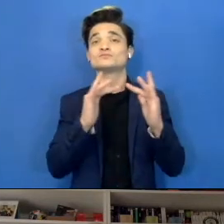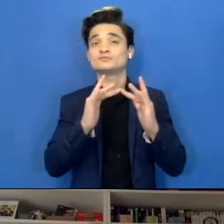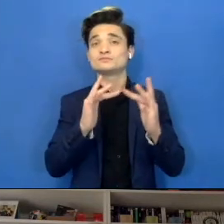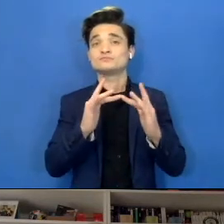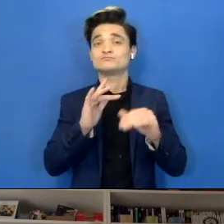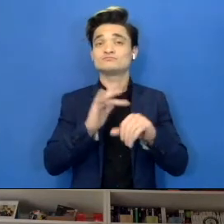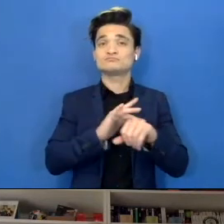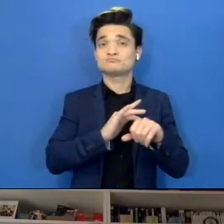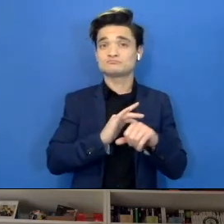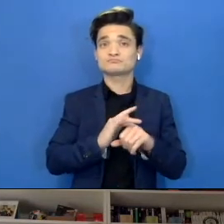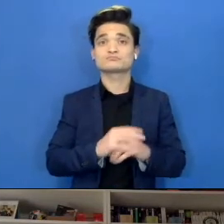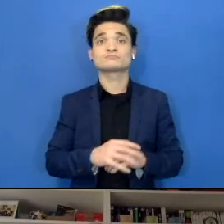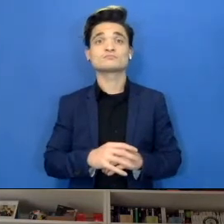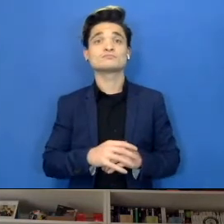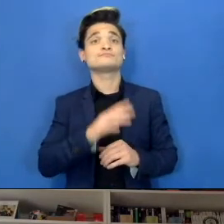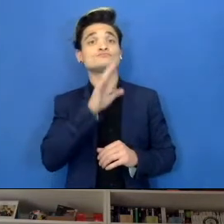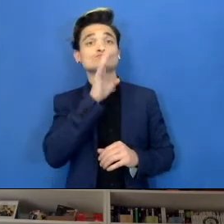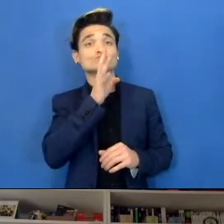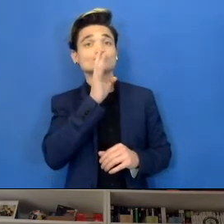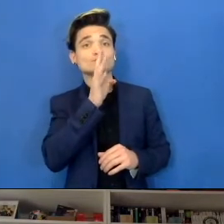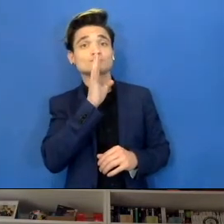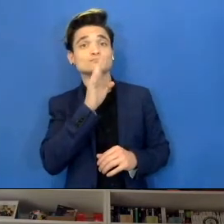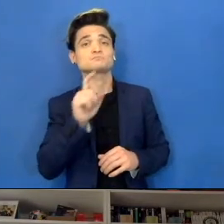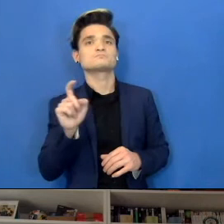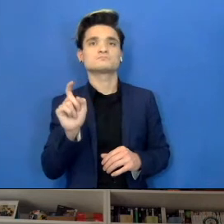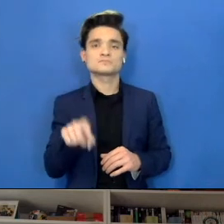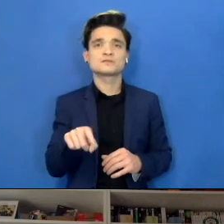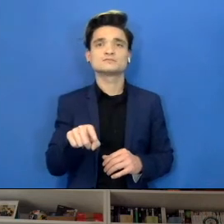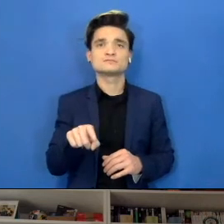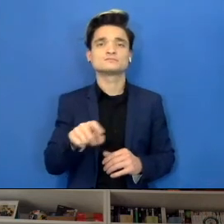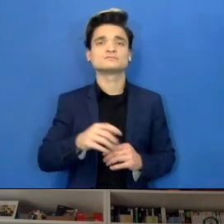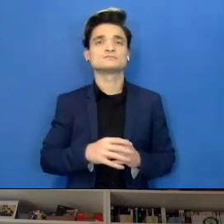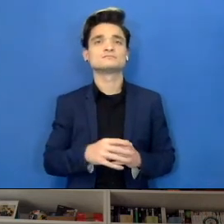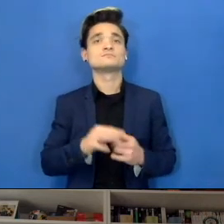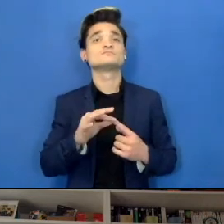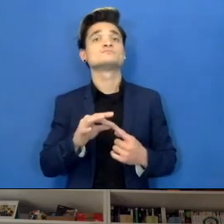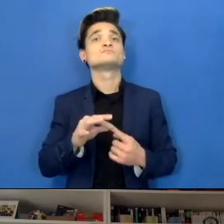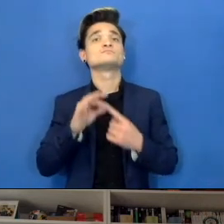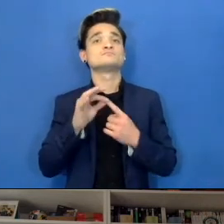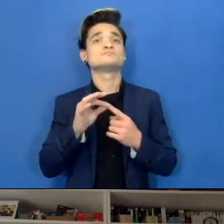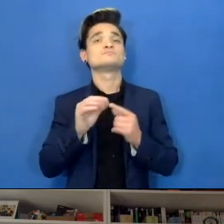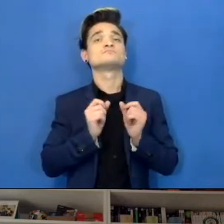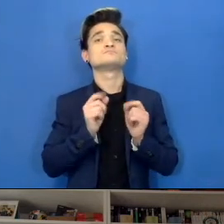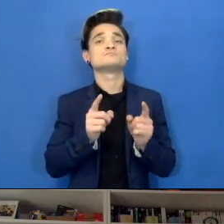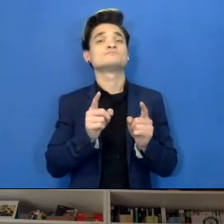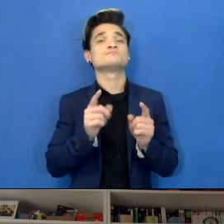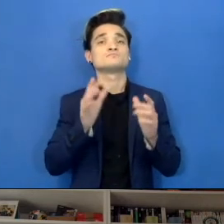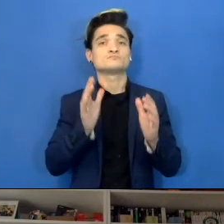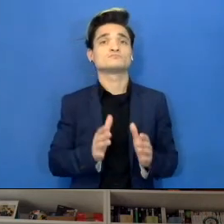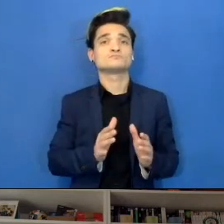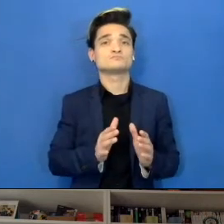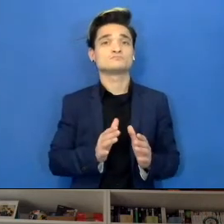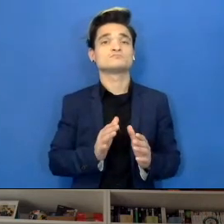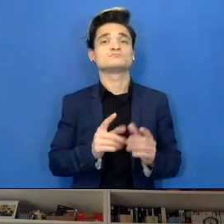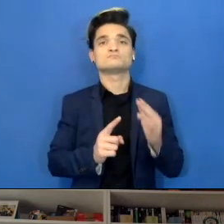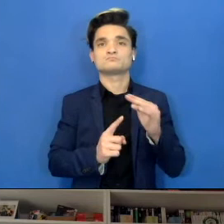you decide from beforehand, especially because we're improvisers, so we're doing everything on the spot, what you are willing to accept